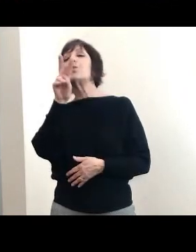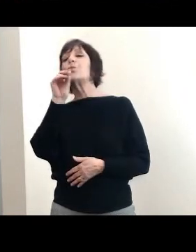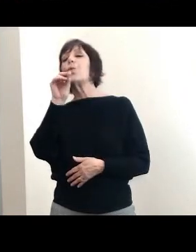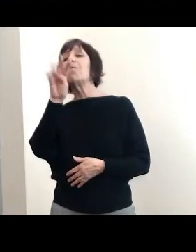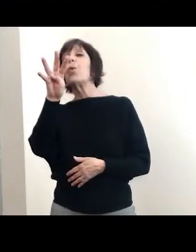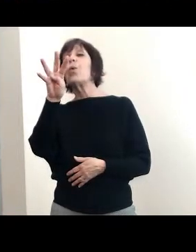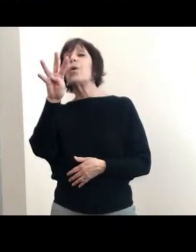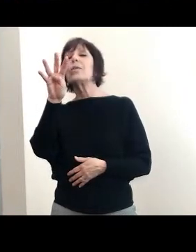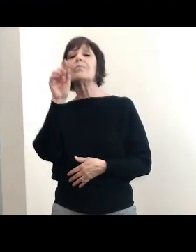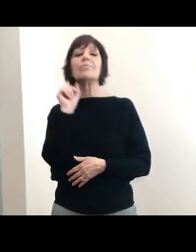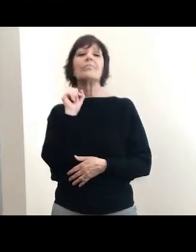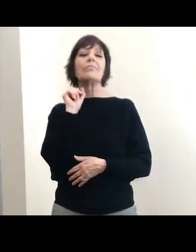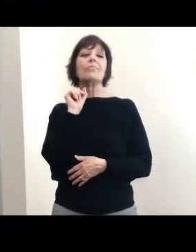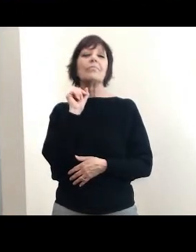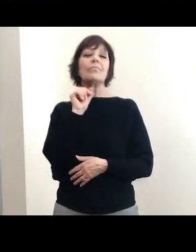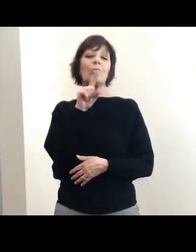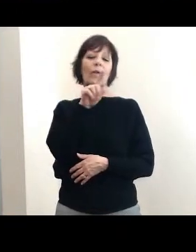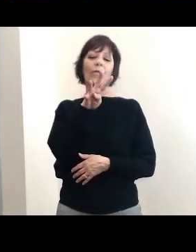14204,